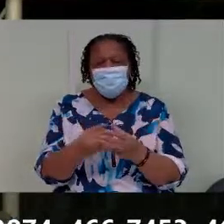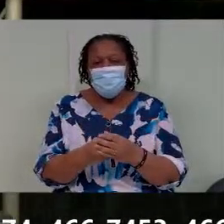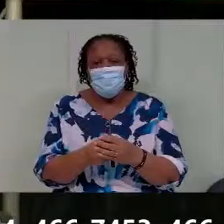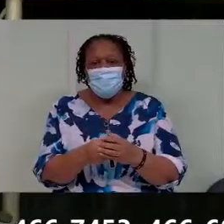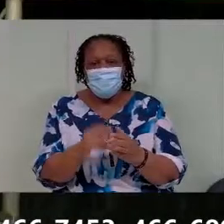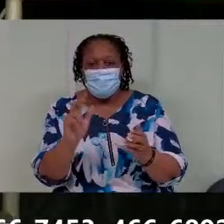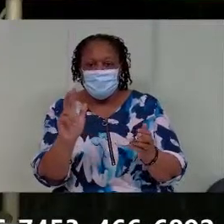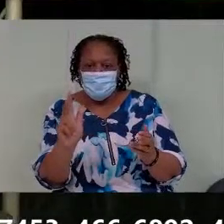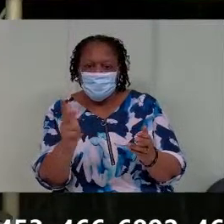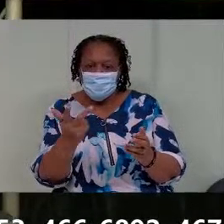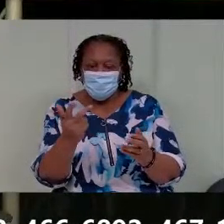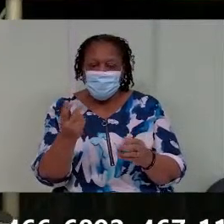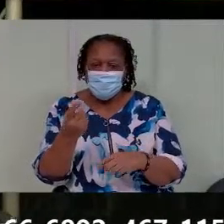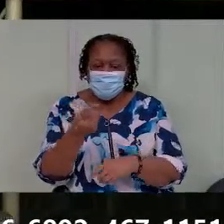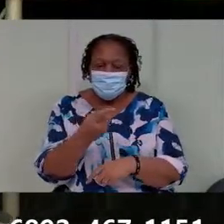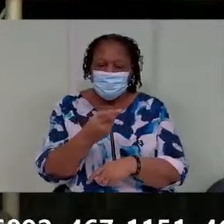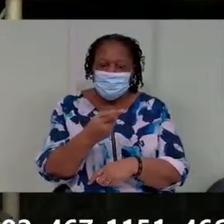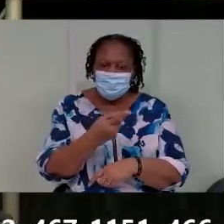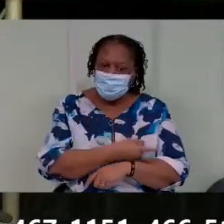to see